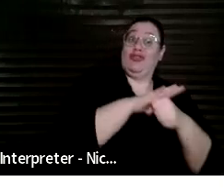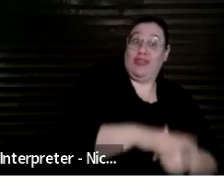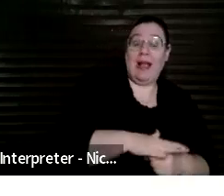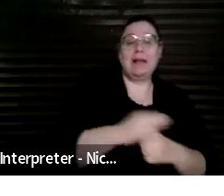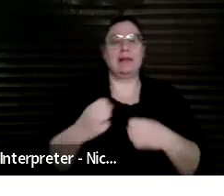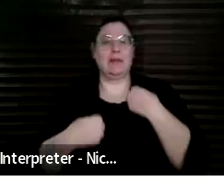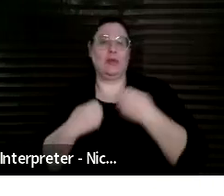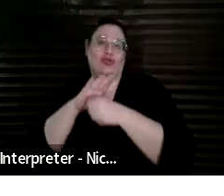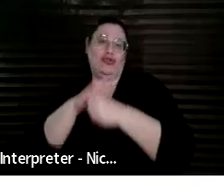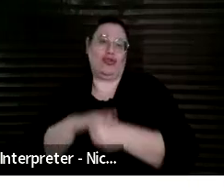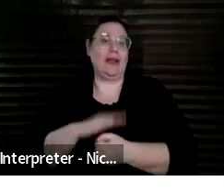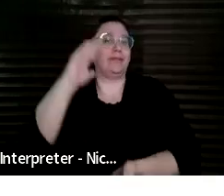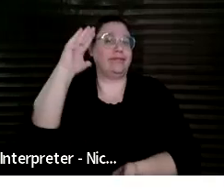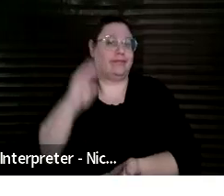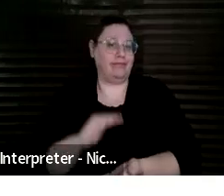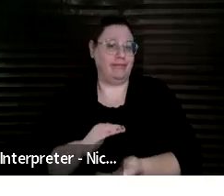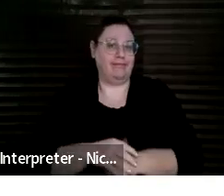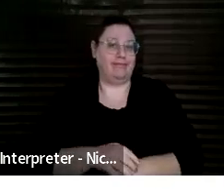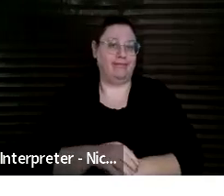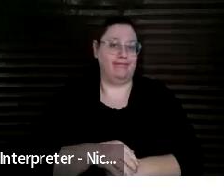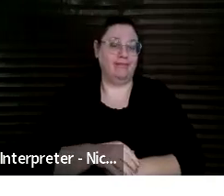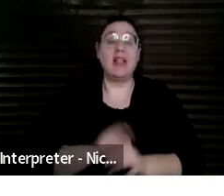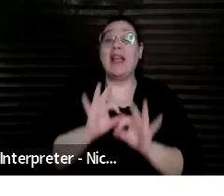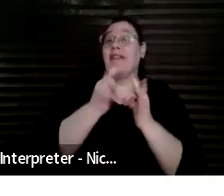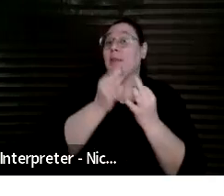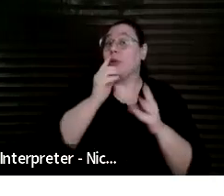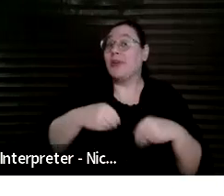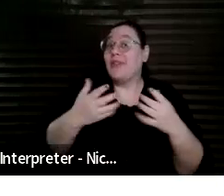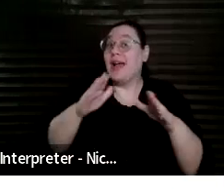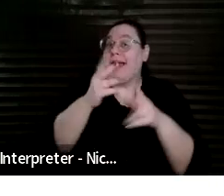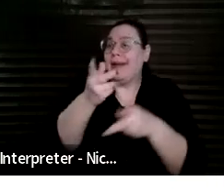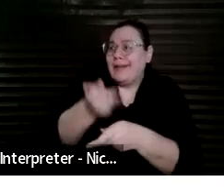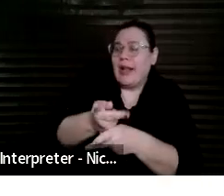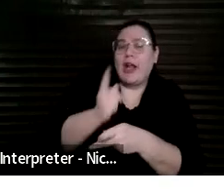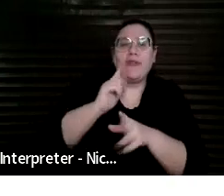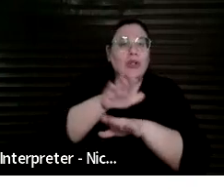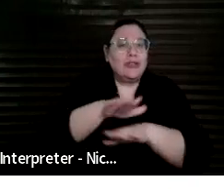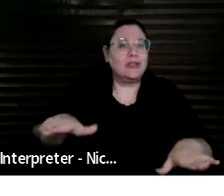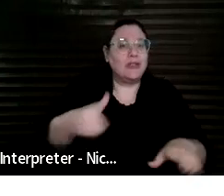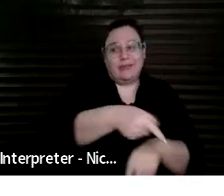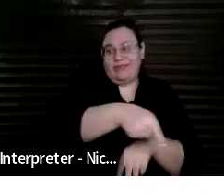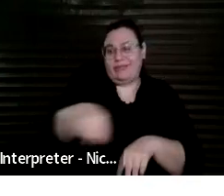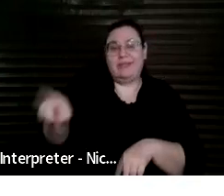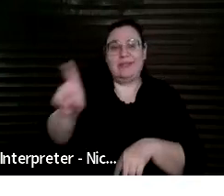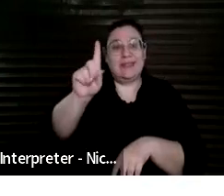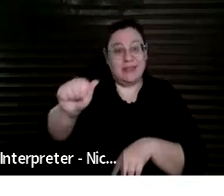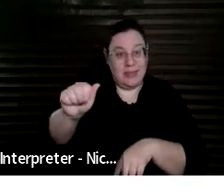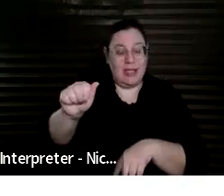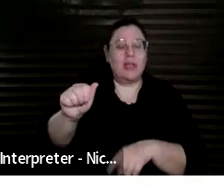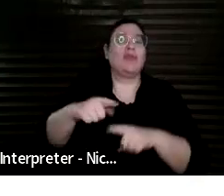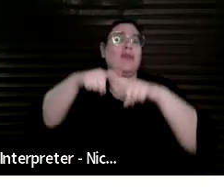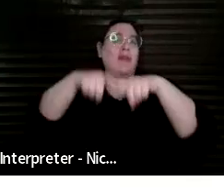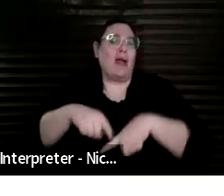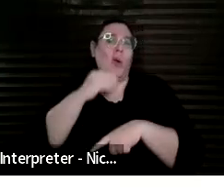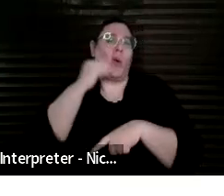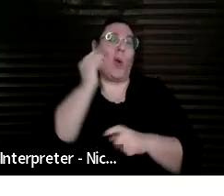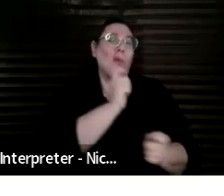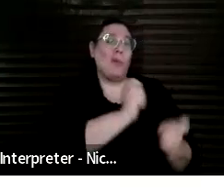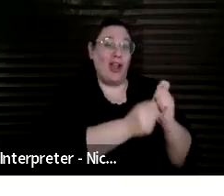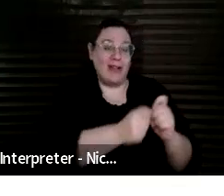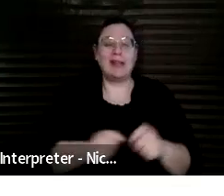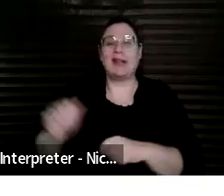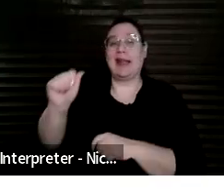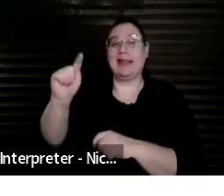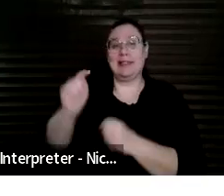to children with disabilities rely on home modifications and AT to support caregiving. A supportive